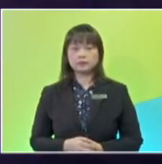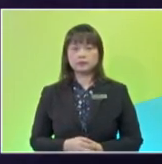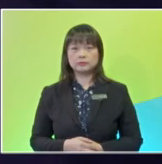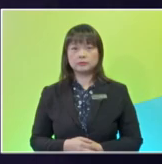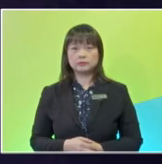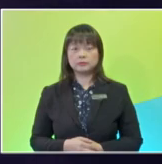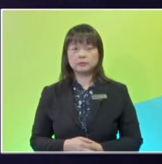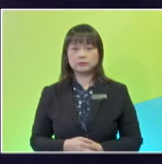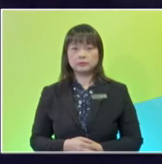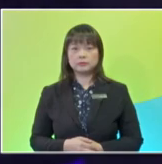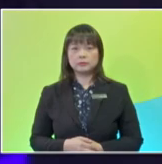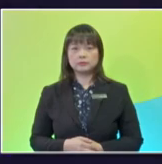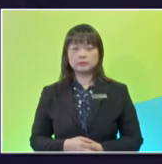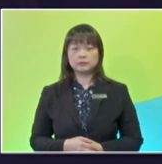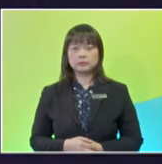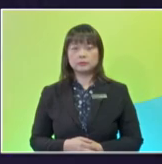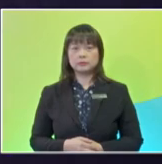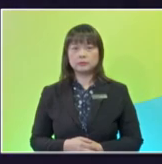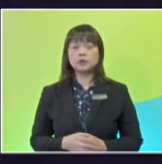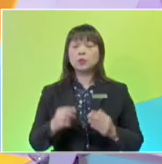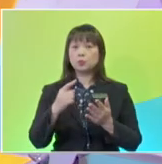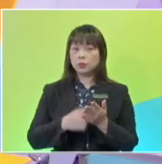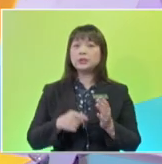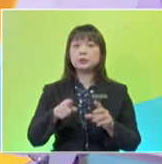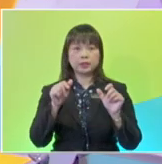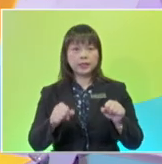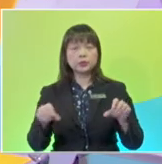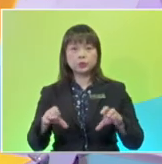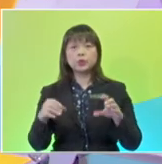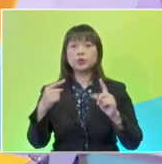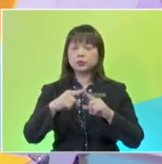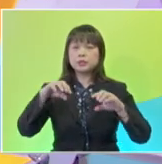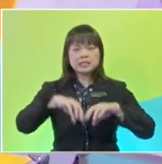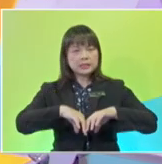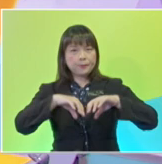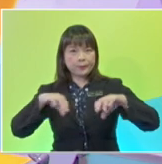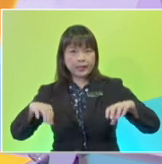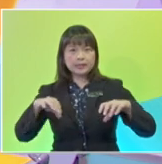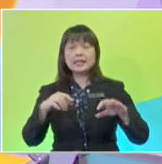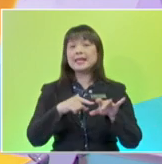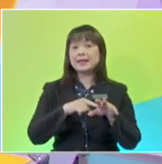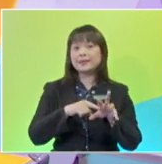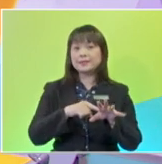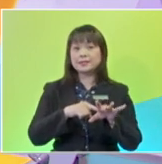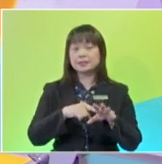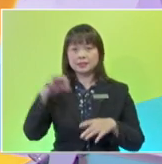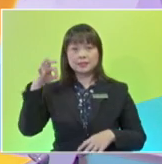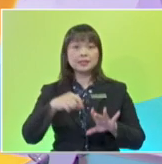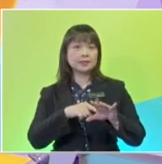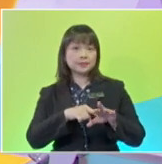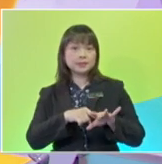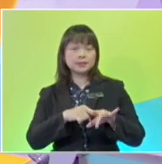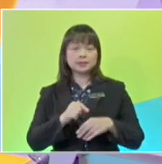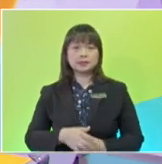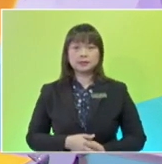tea leaves are stuck inside our tongue. So what we can do is we got to filter this out. Okay. We're going to filter this out. That's what we're going to do. Yes, because filtration method